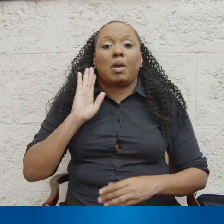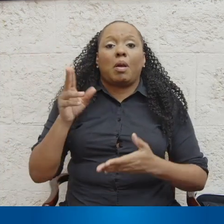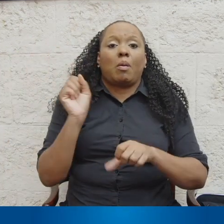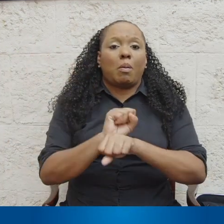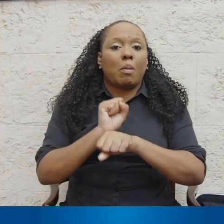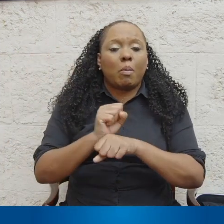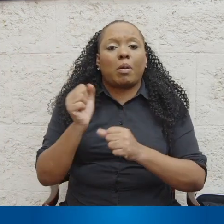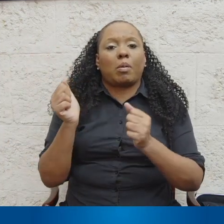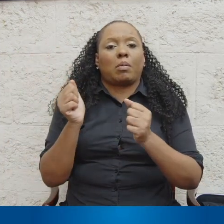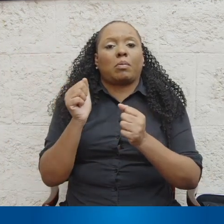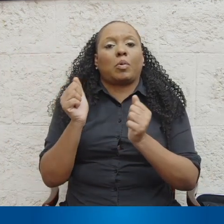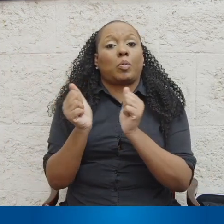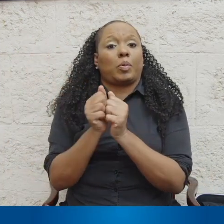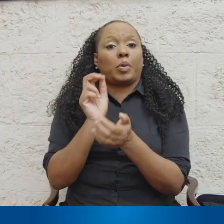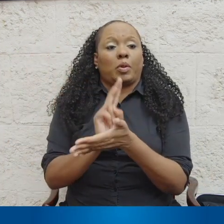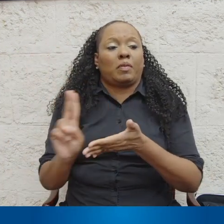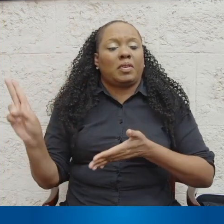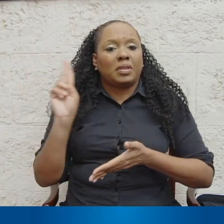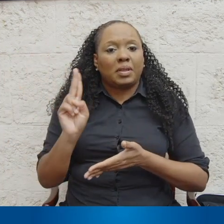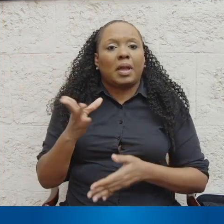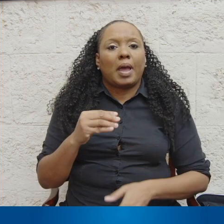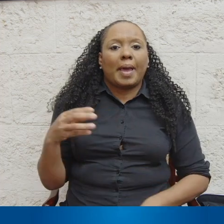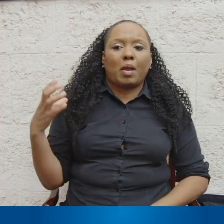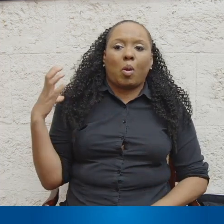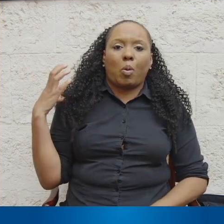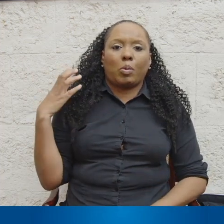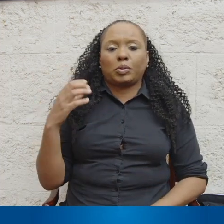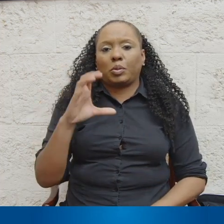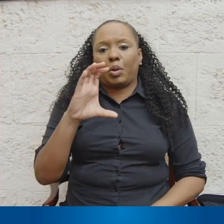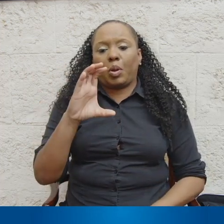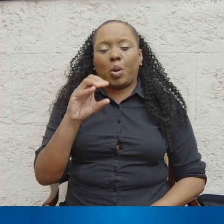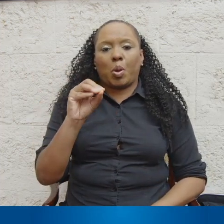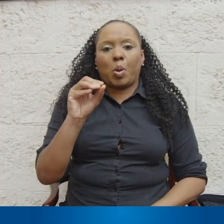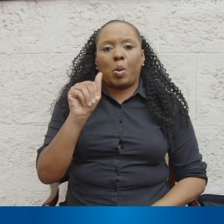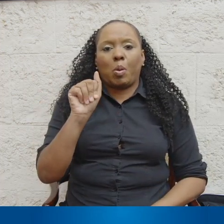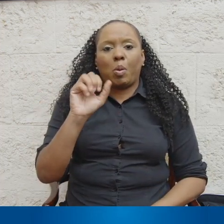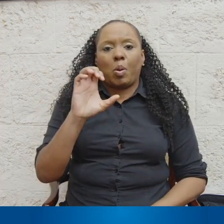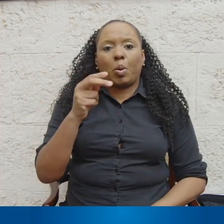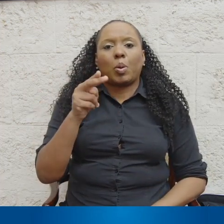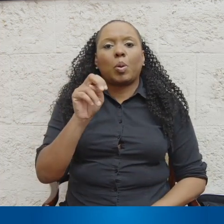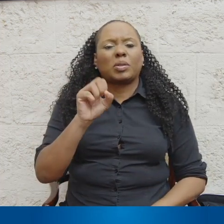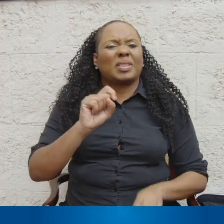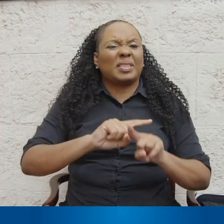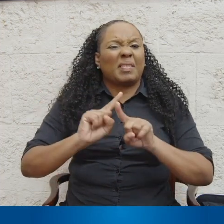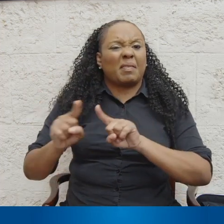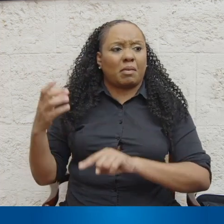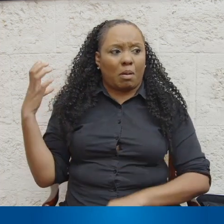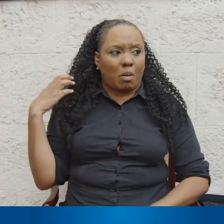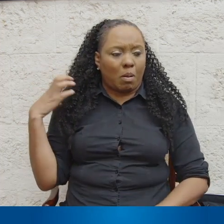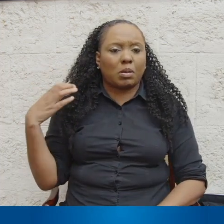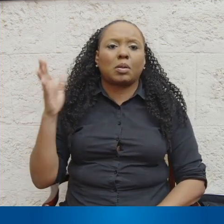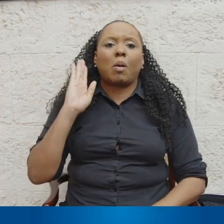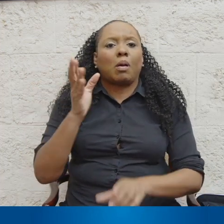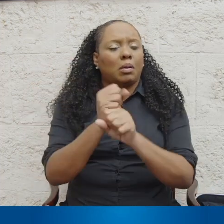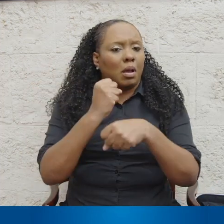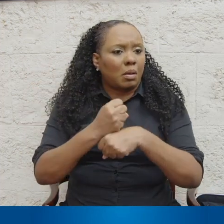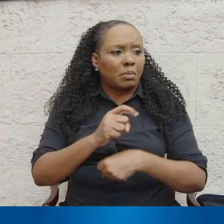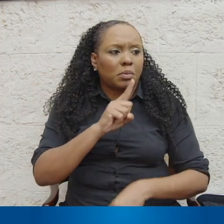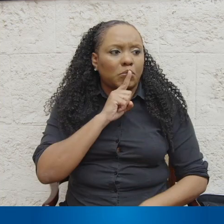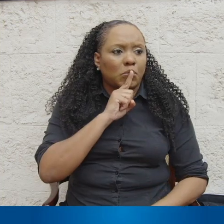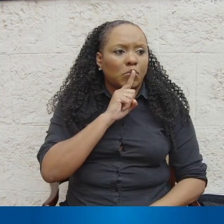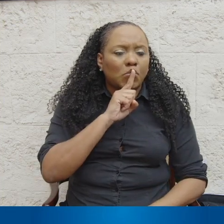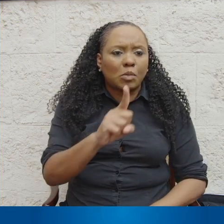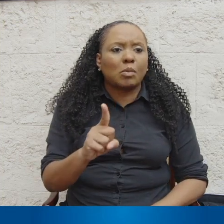with those coaches who are functioning at that level to ensure that we have absolute